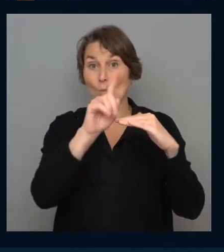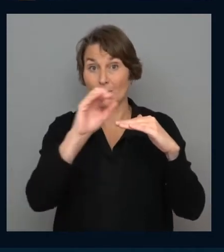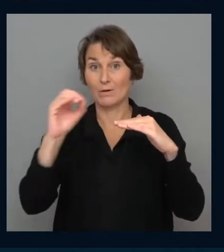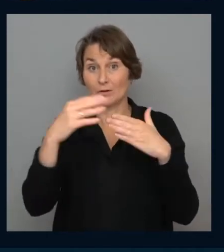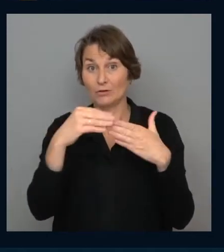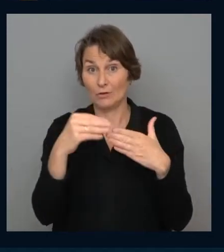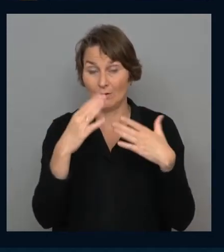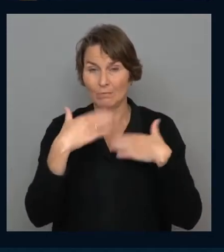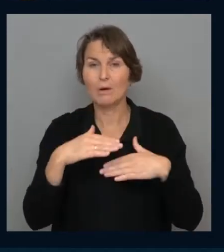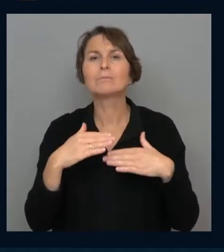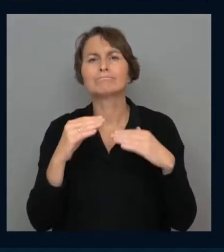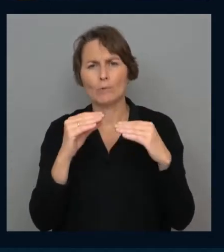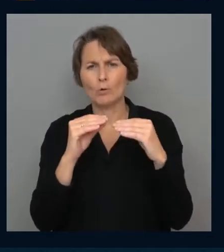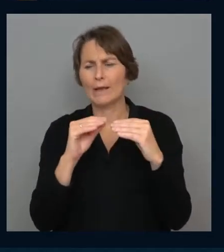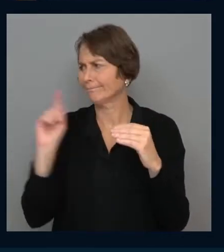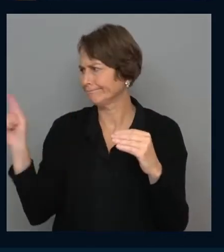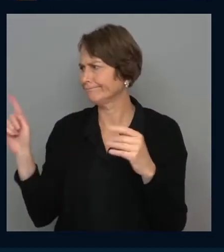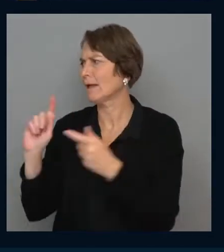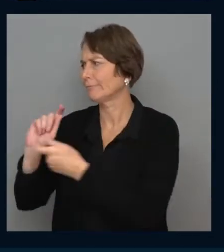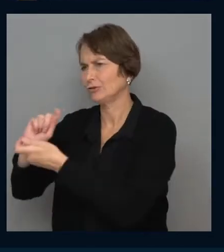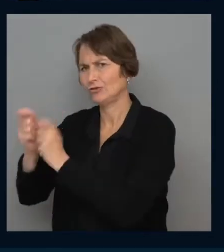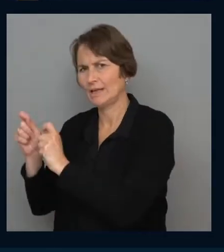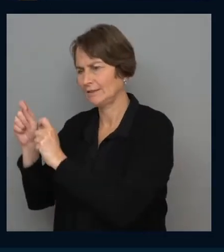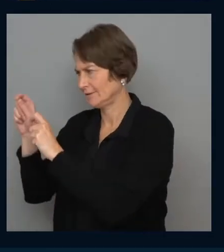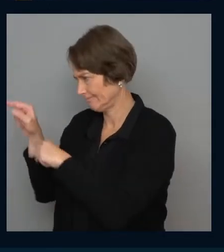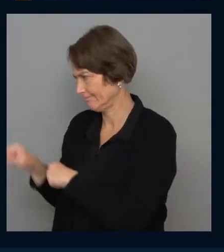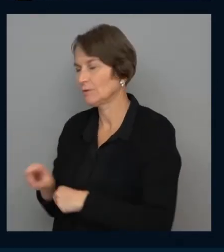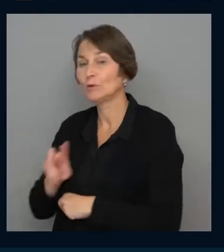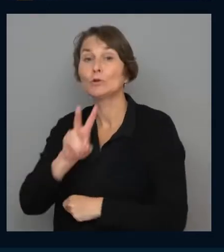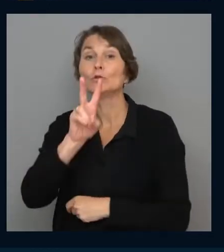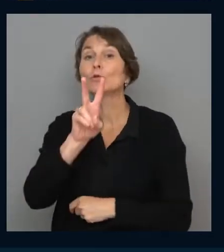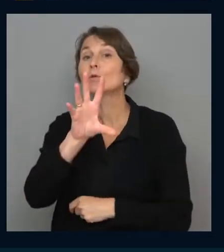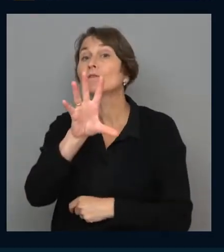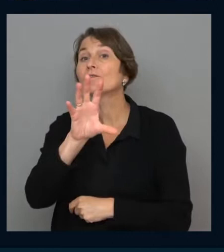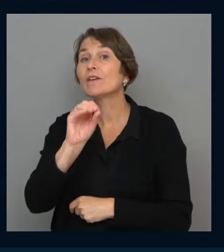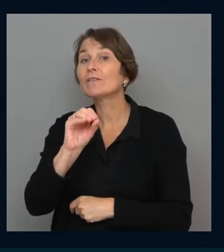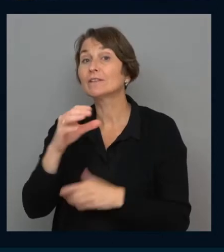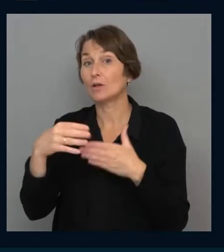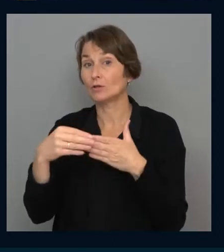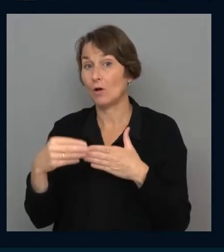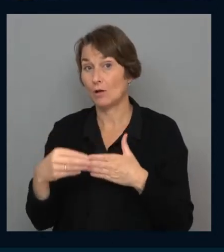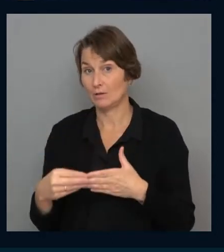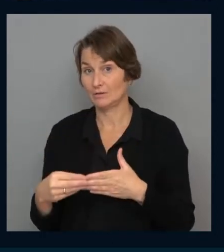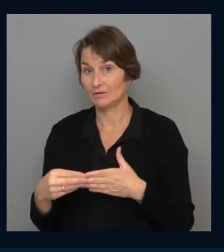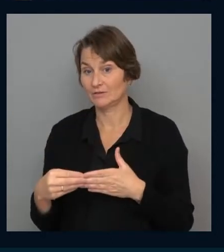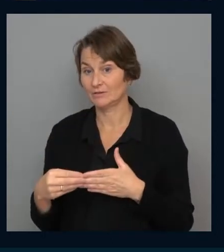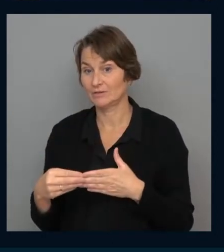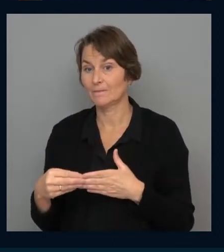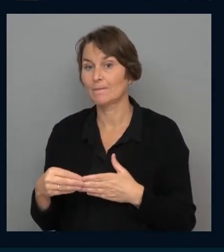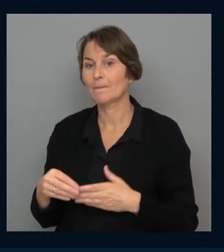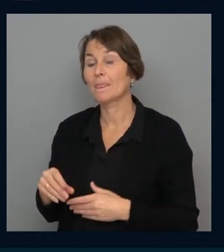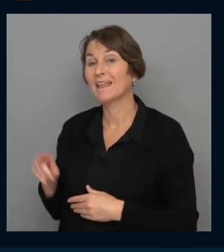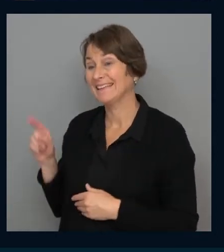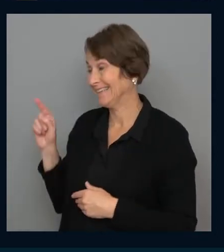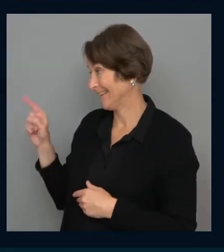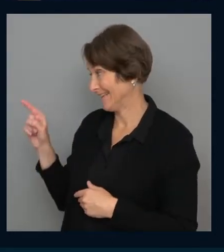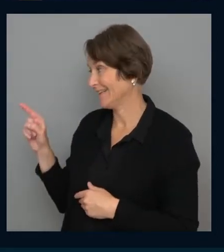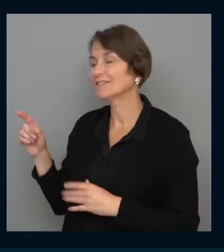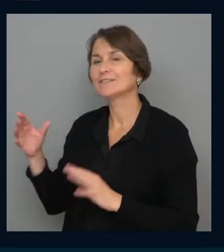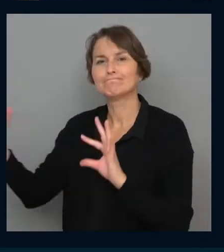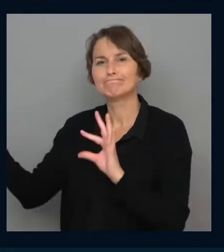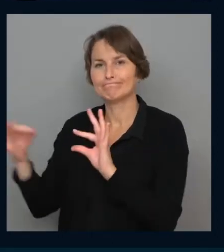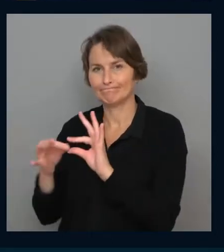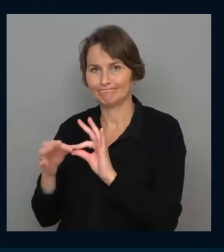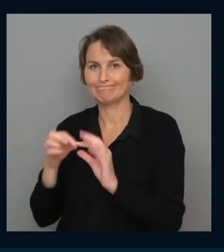to $250. On the left-hand side here, we see I have an extension installed, and this is hooked up to my GitHub repo. It